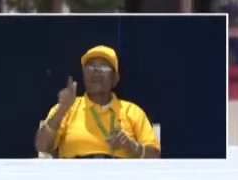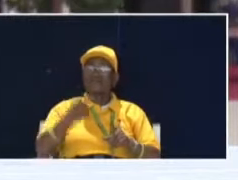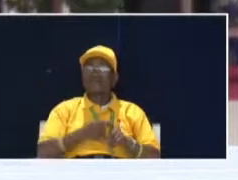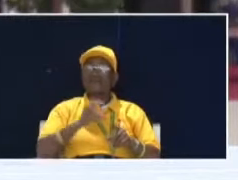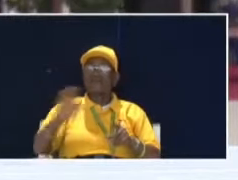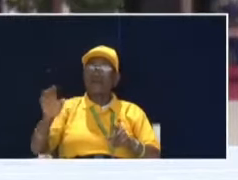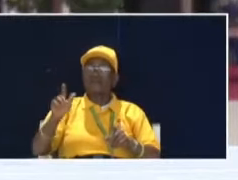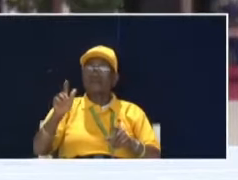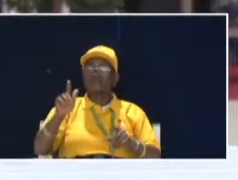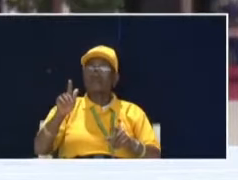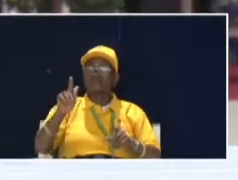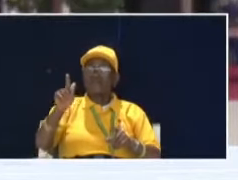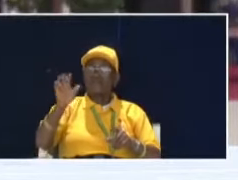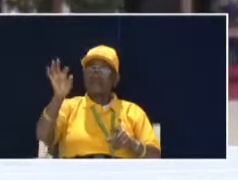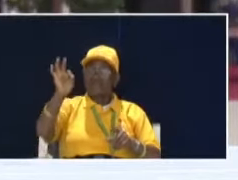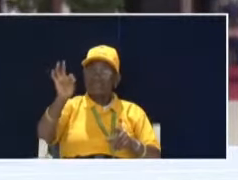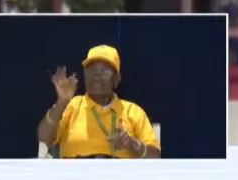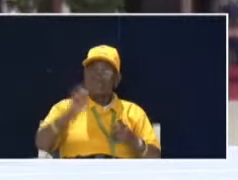20 to